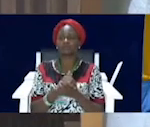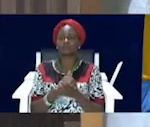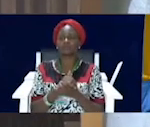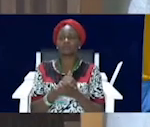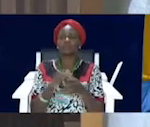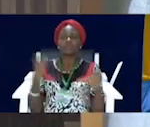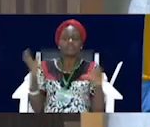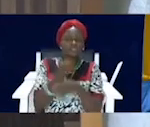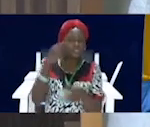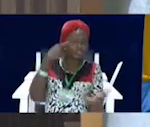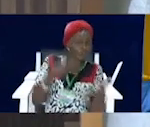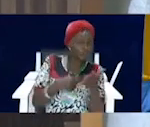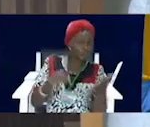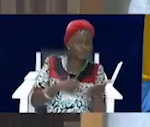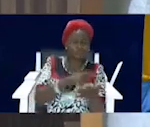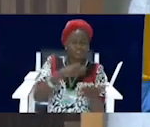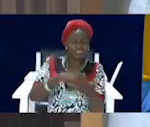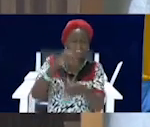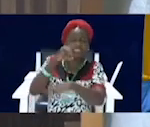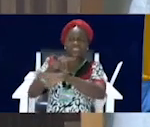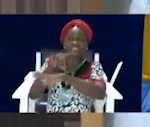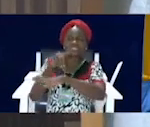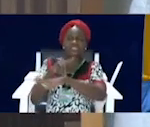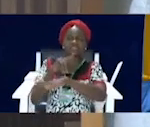take note of this date.